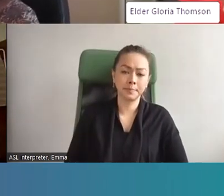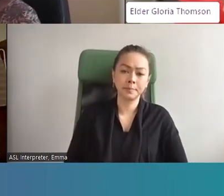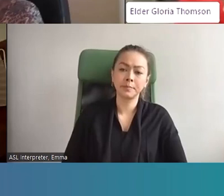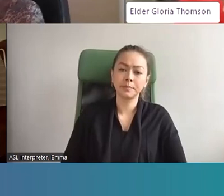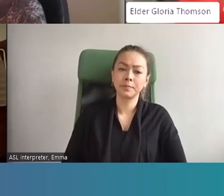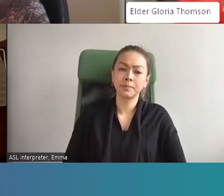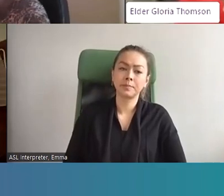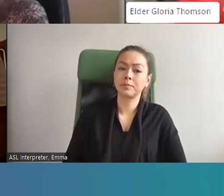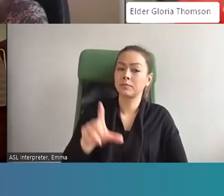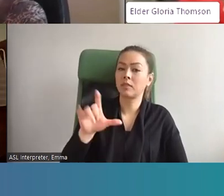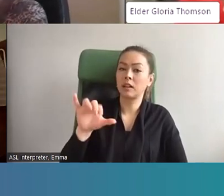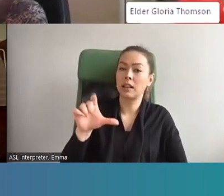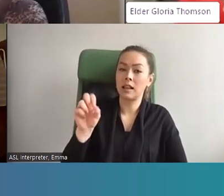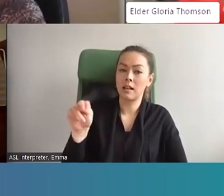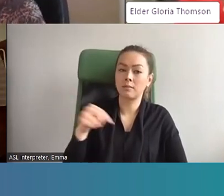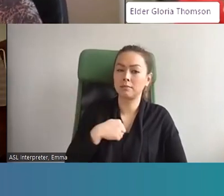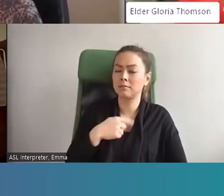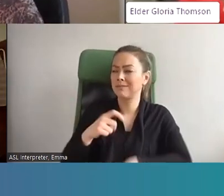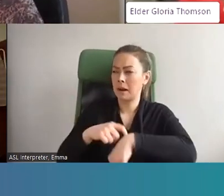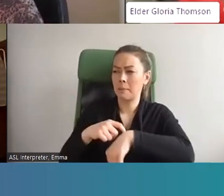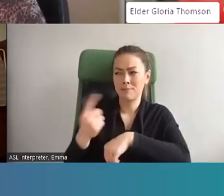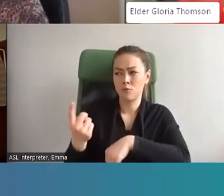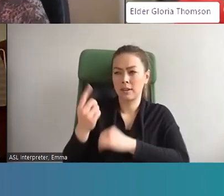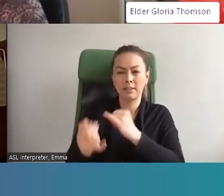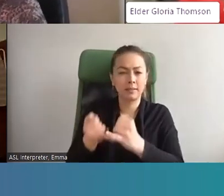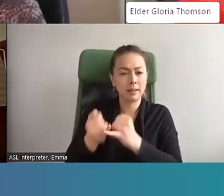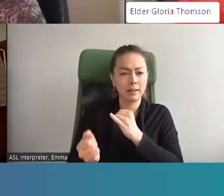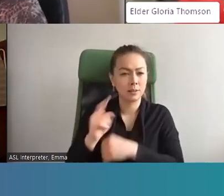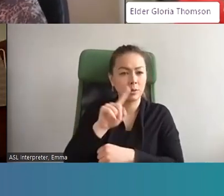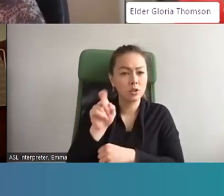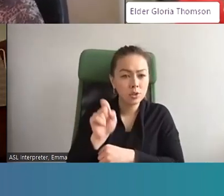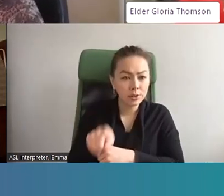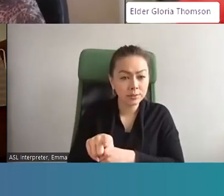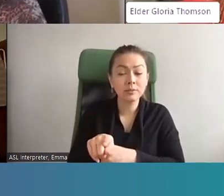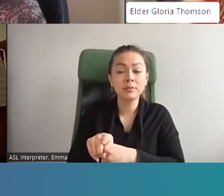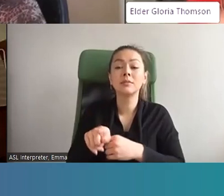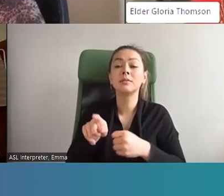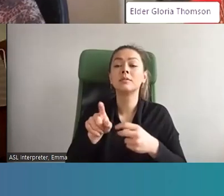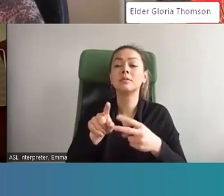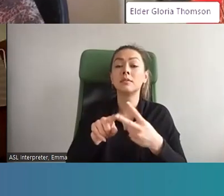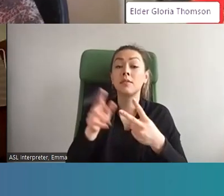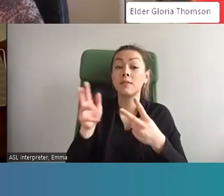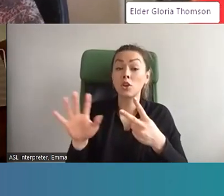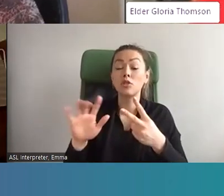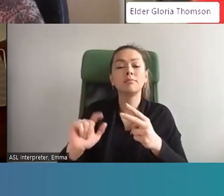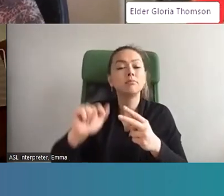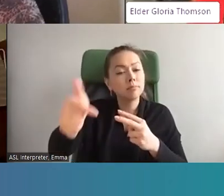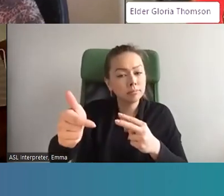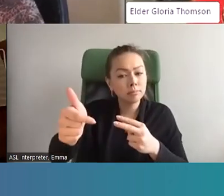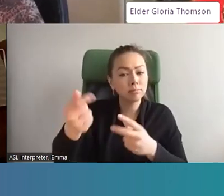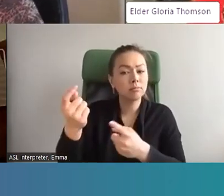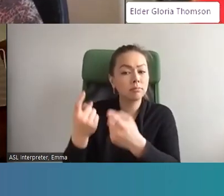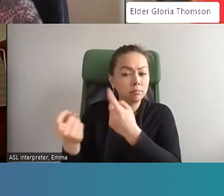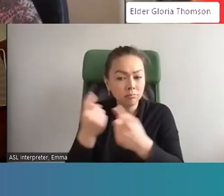And I think that we'll just have time for one more round of questions, and then we'll do some